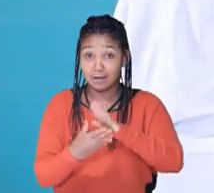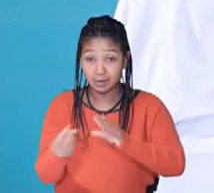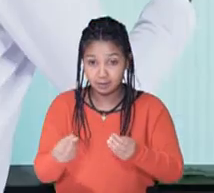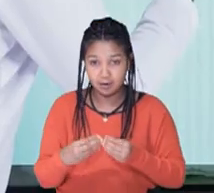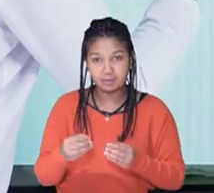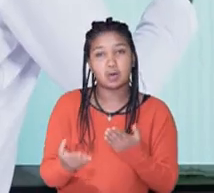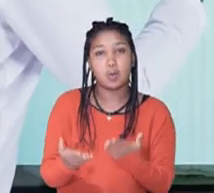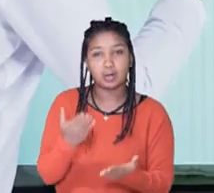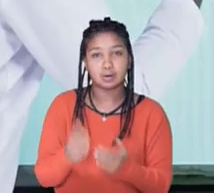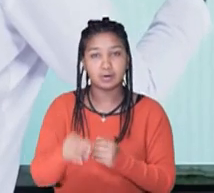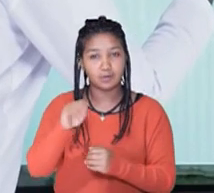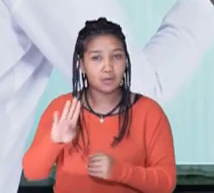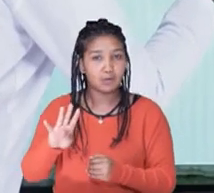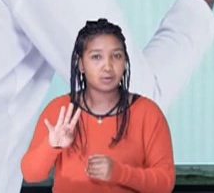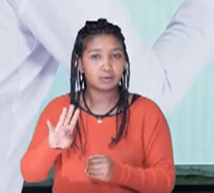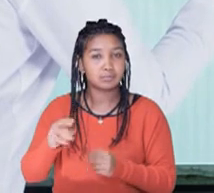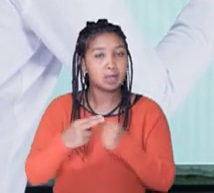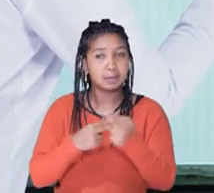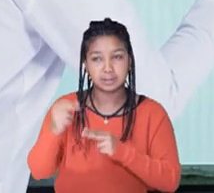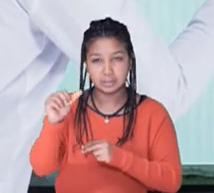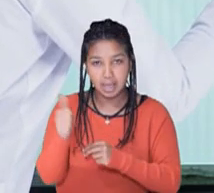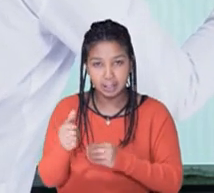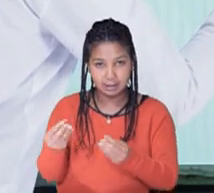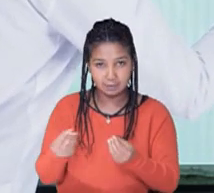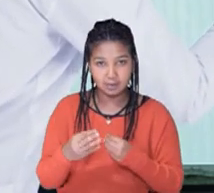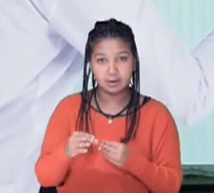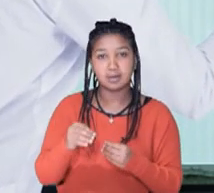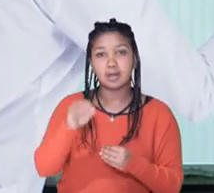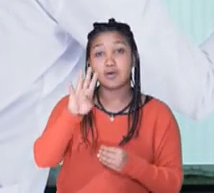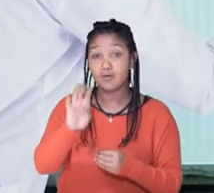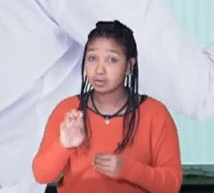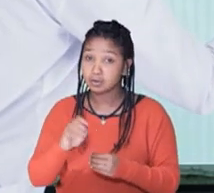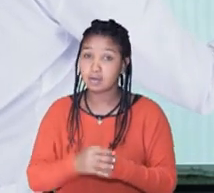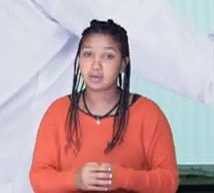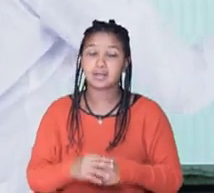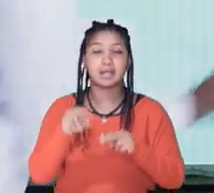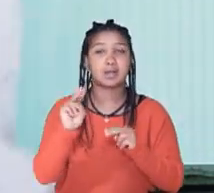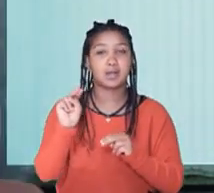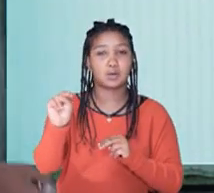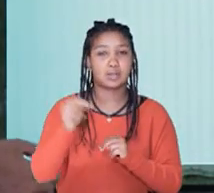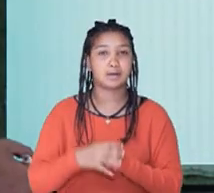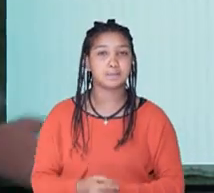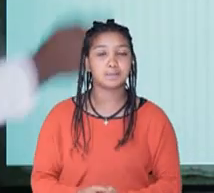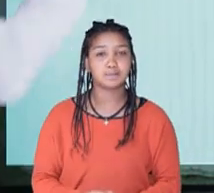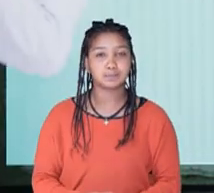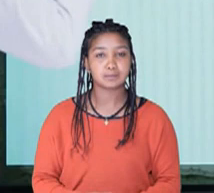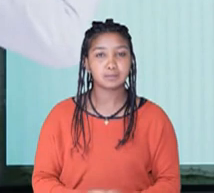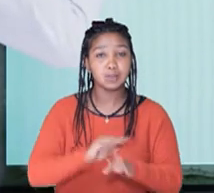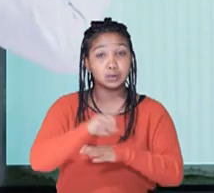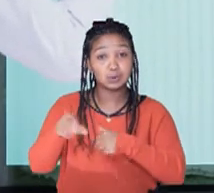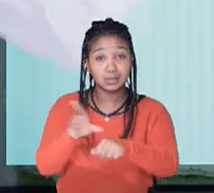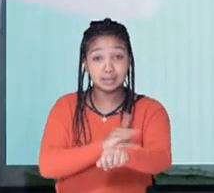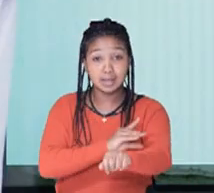weight. Therefore, 4 times 10 gives us 40 Newton. So